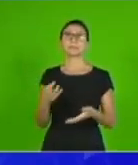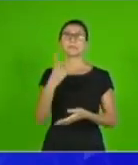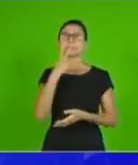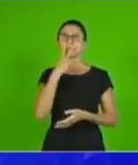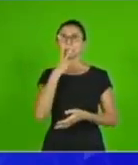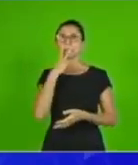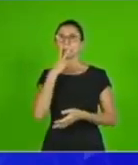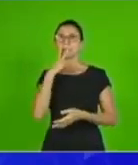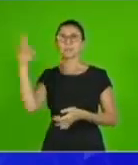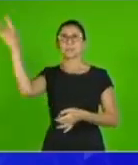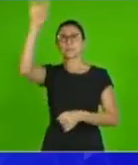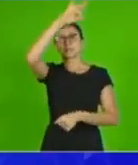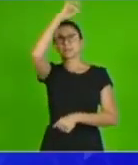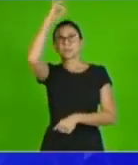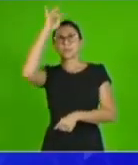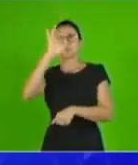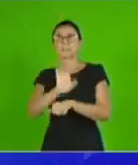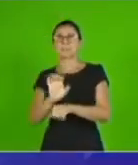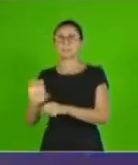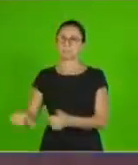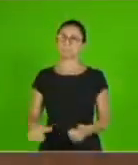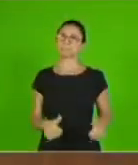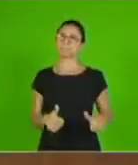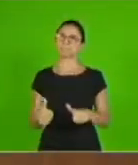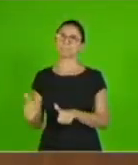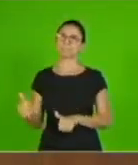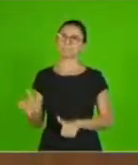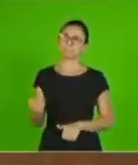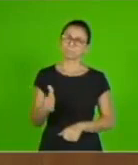Vitória, also in Espírito Santo.